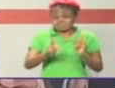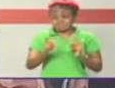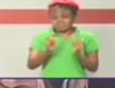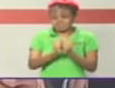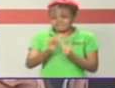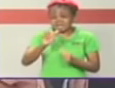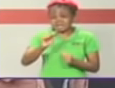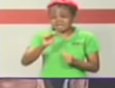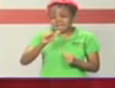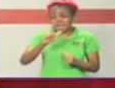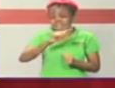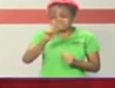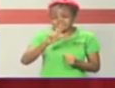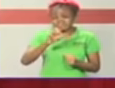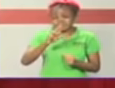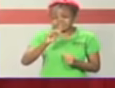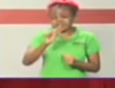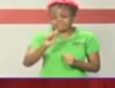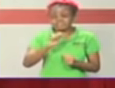now.